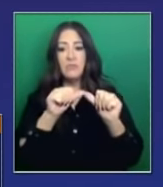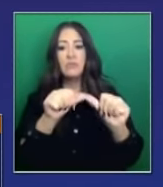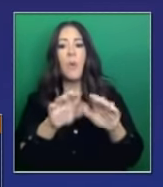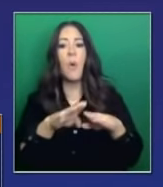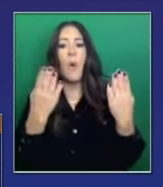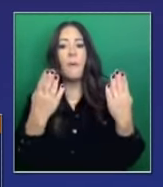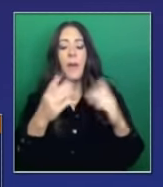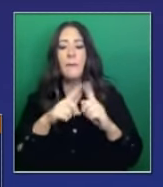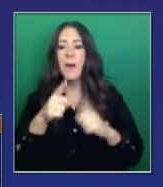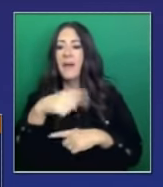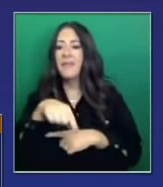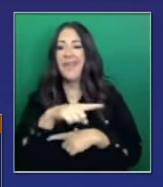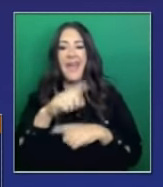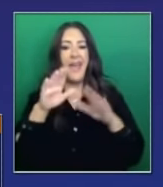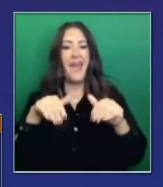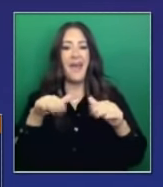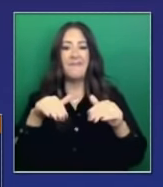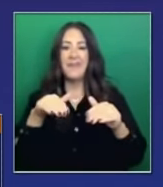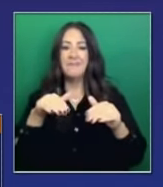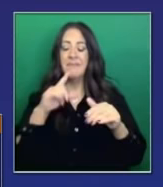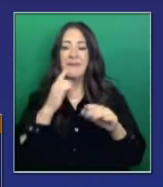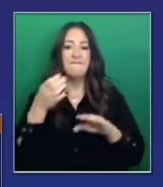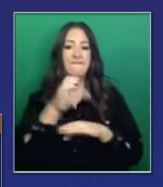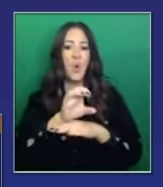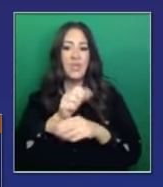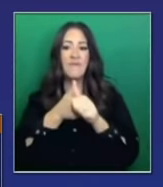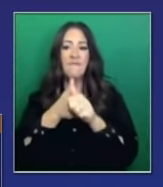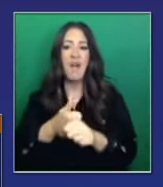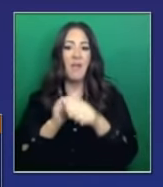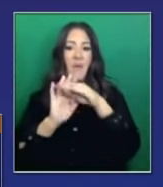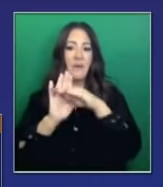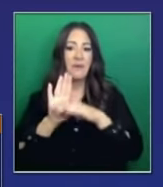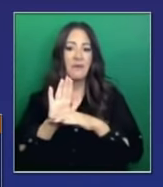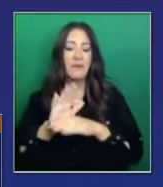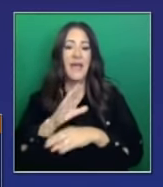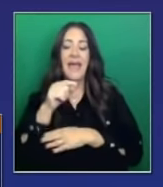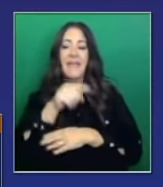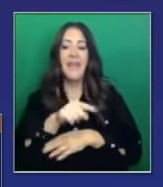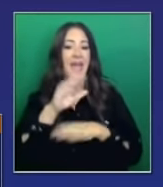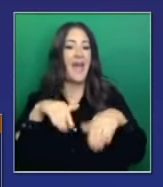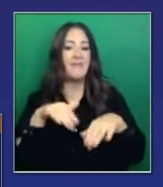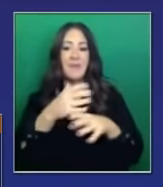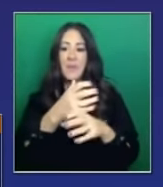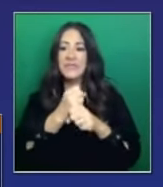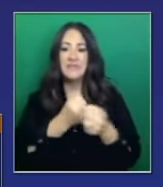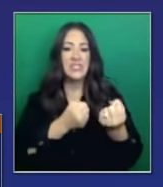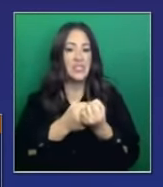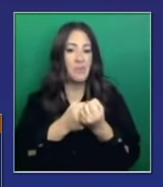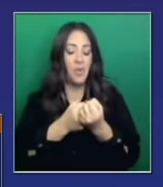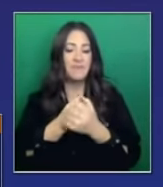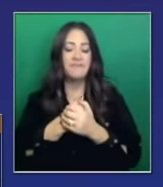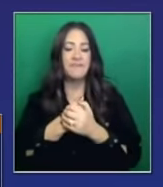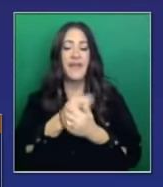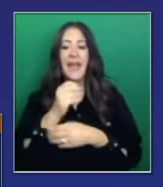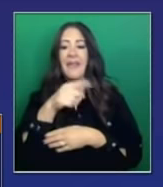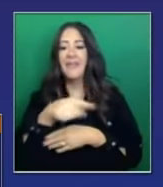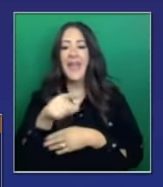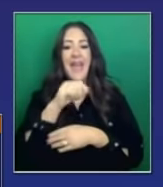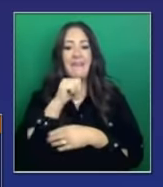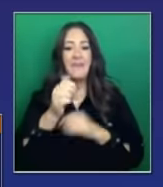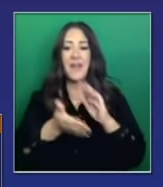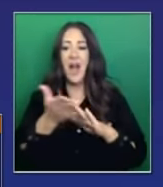those guidelines be enforced, that are not getting the support that they deserve, but are also not operating as they should. And so it's